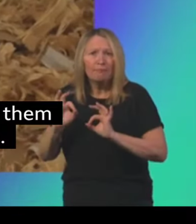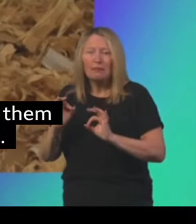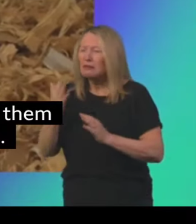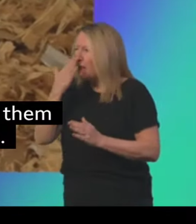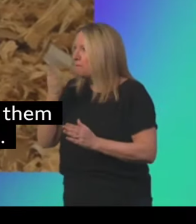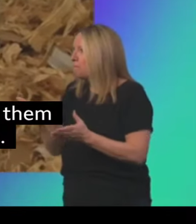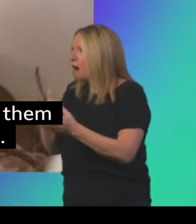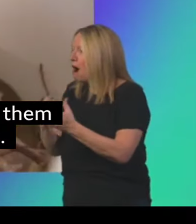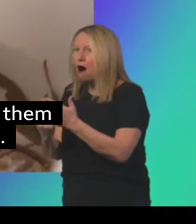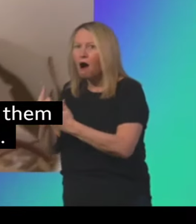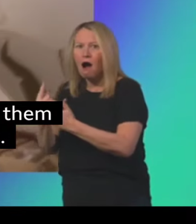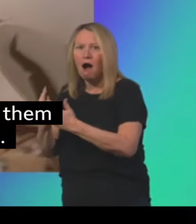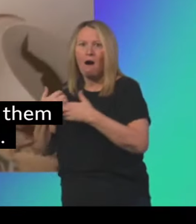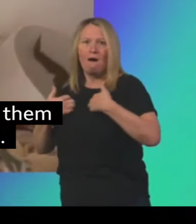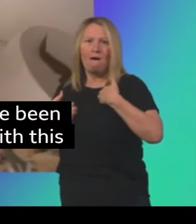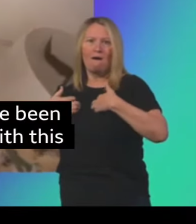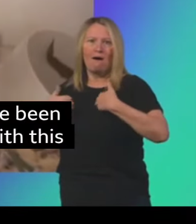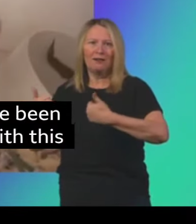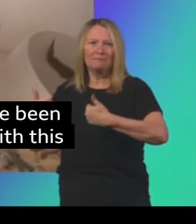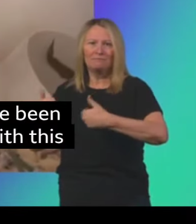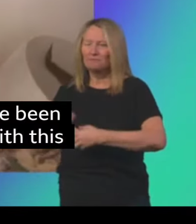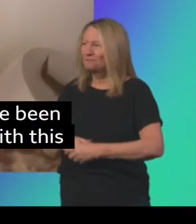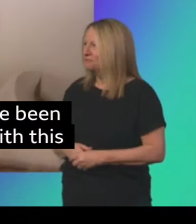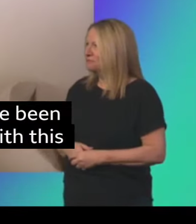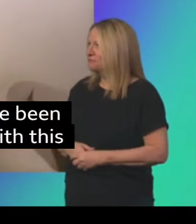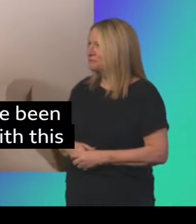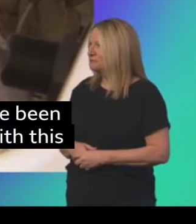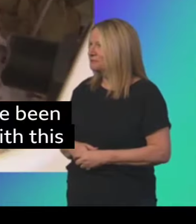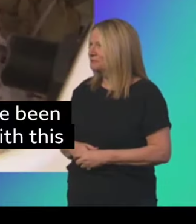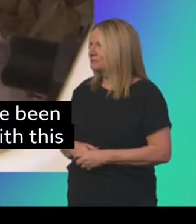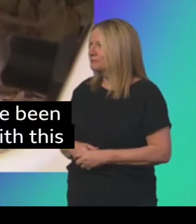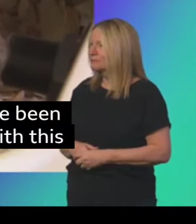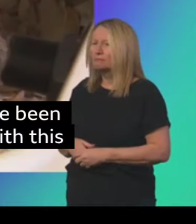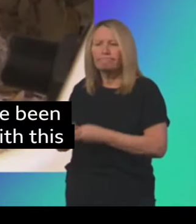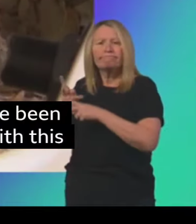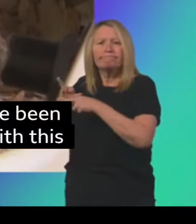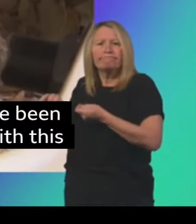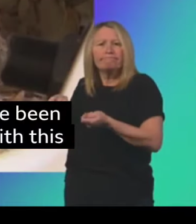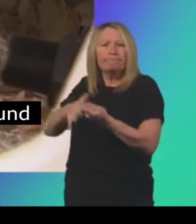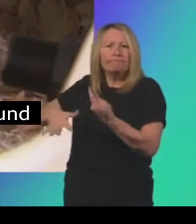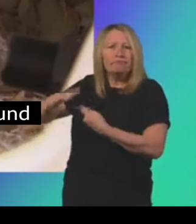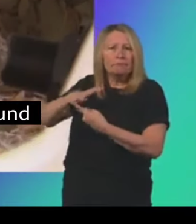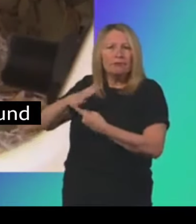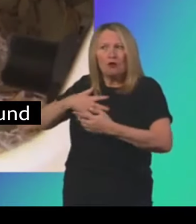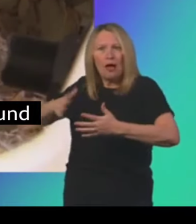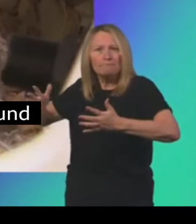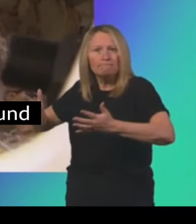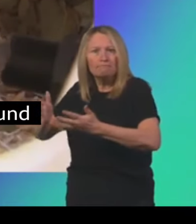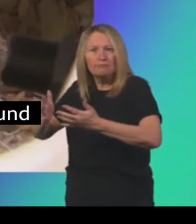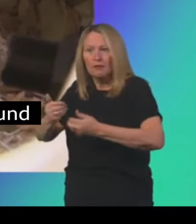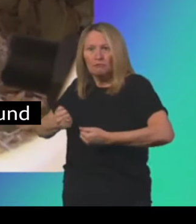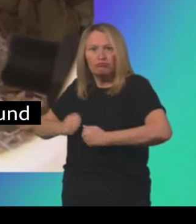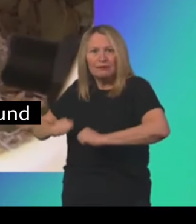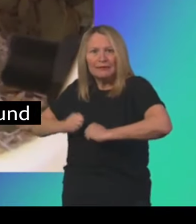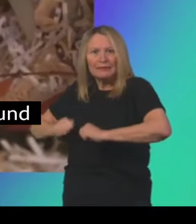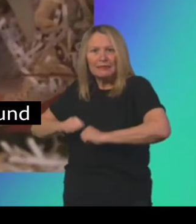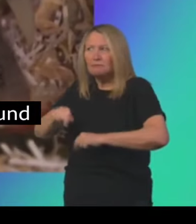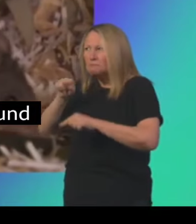done to get them back thriving once again. Controlled environments have been created to help them breed, with